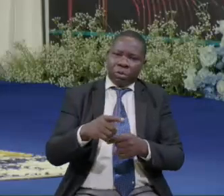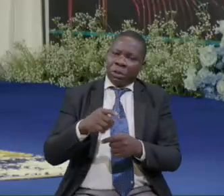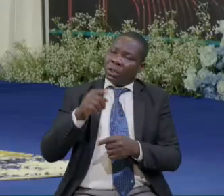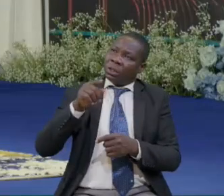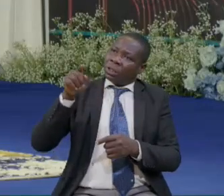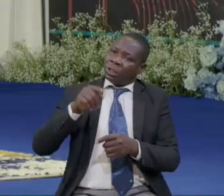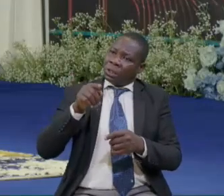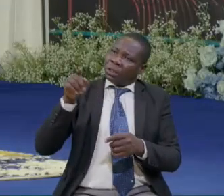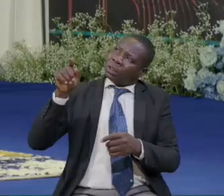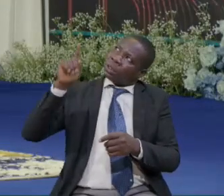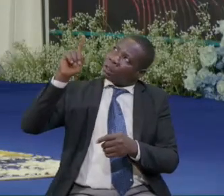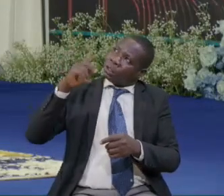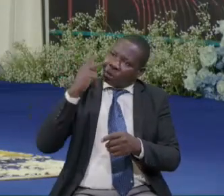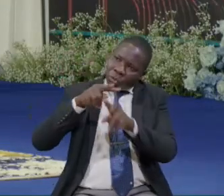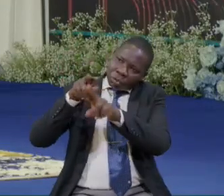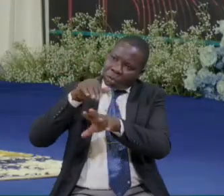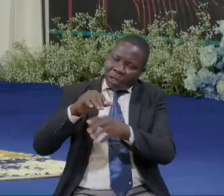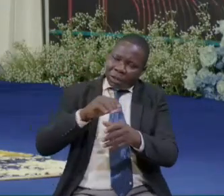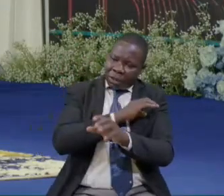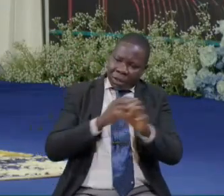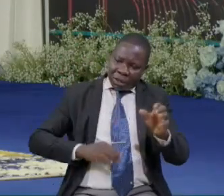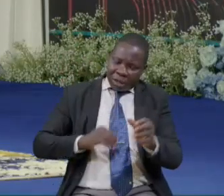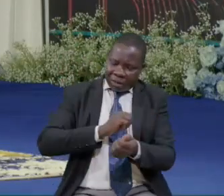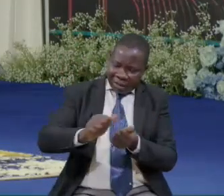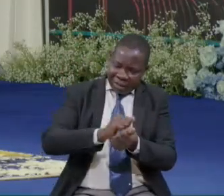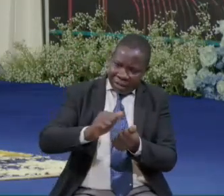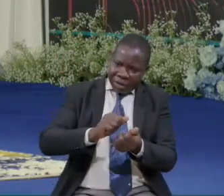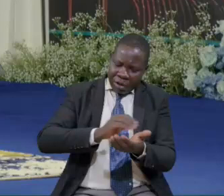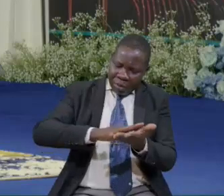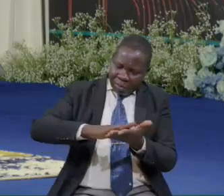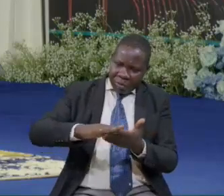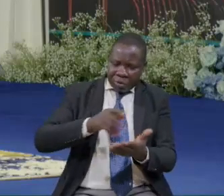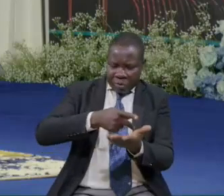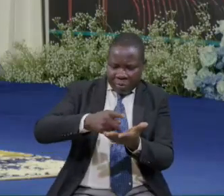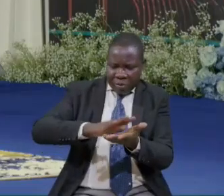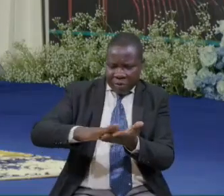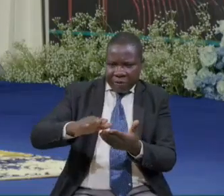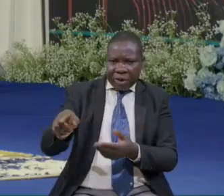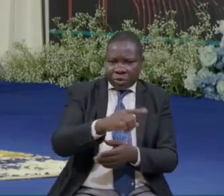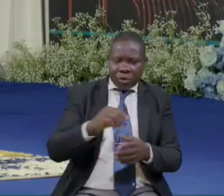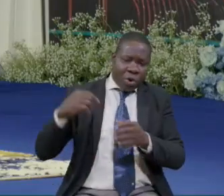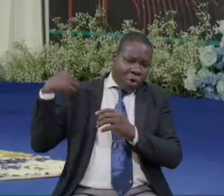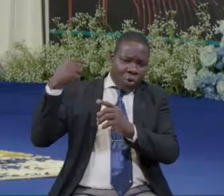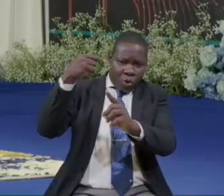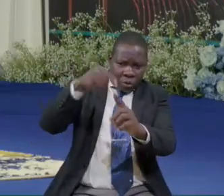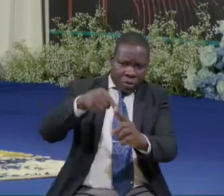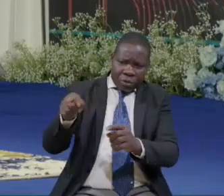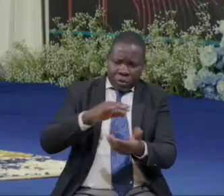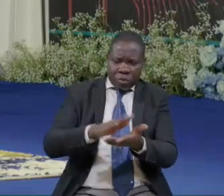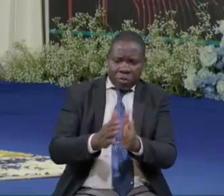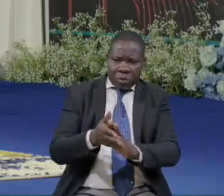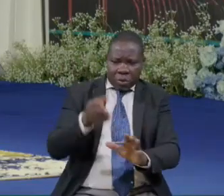at you, he cleanses and purges and purifies you until you become conformed unto